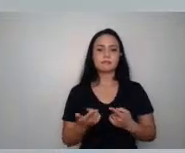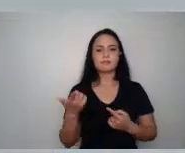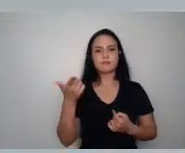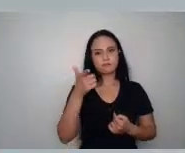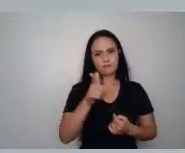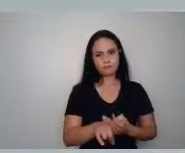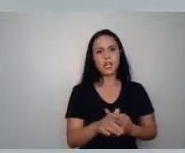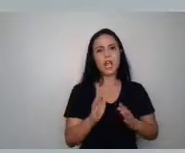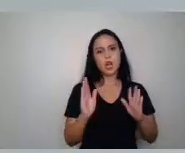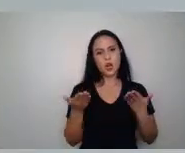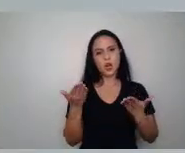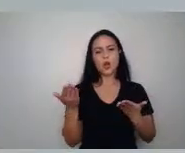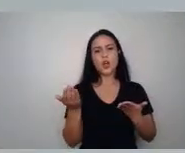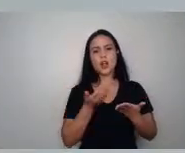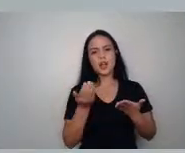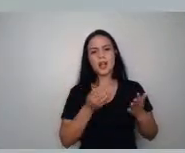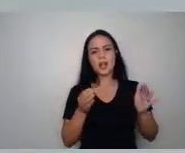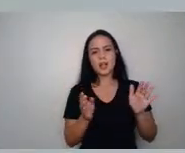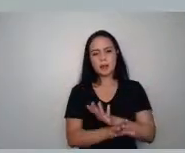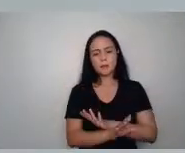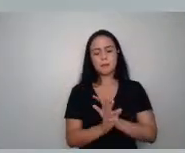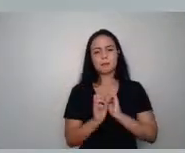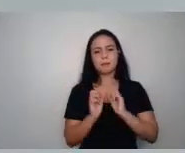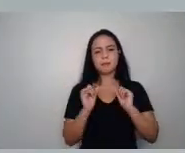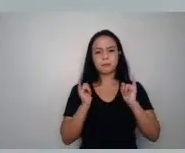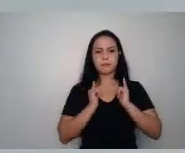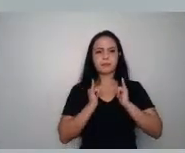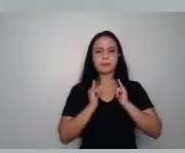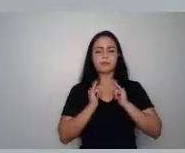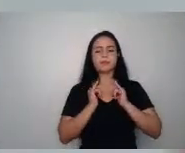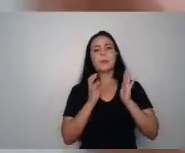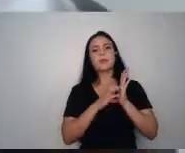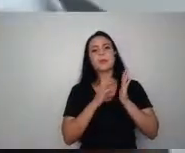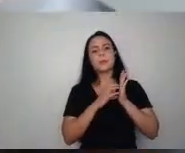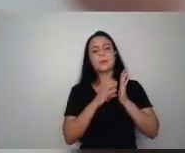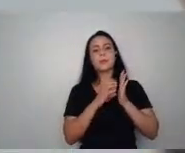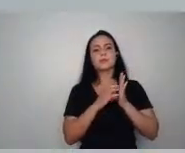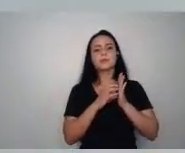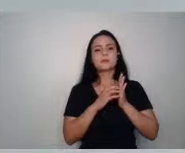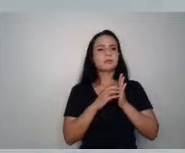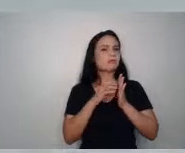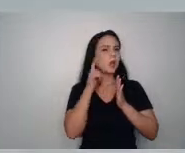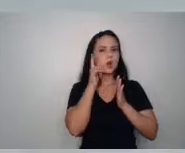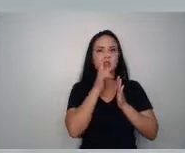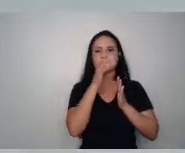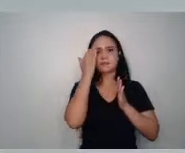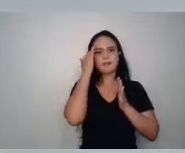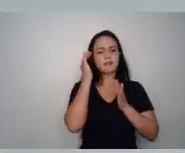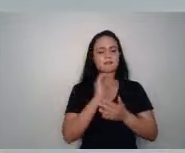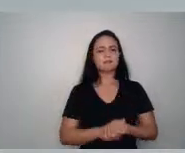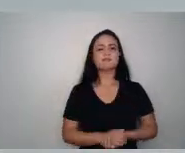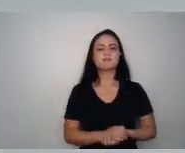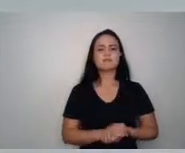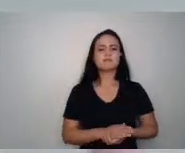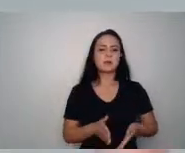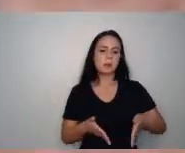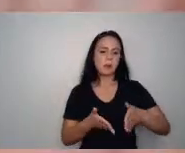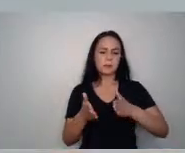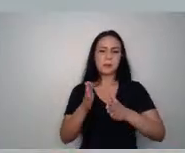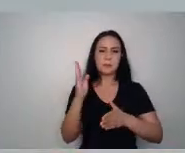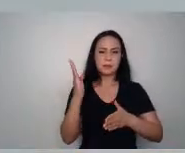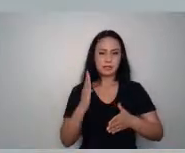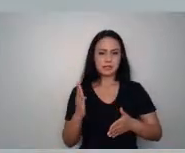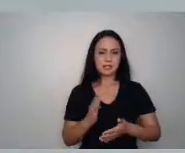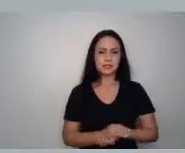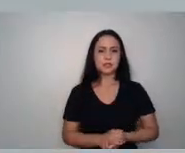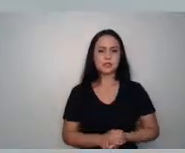reform. Once again, they want to end the stability of a civil servant. I cannot understand